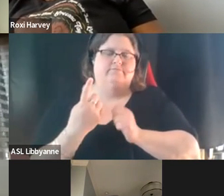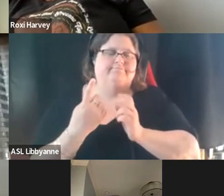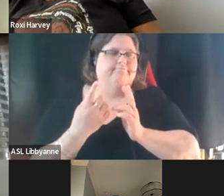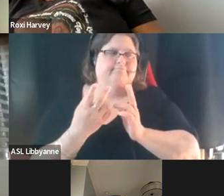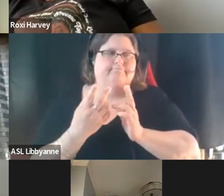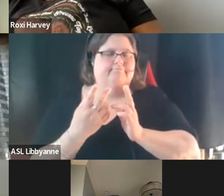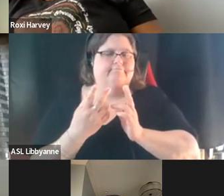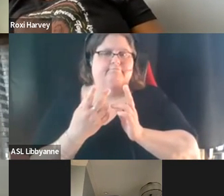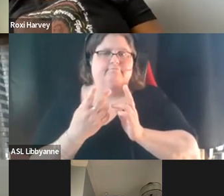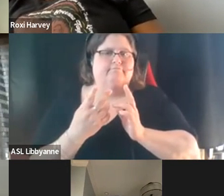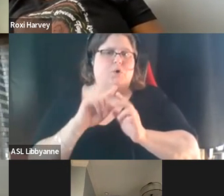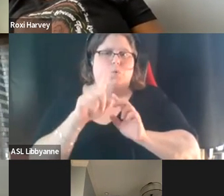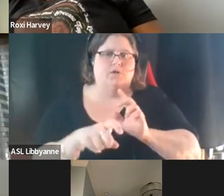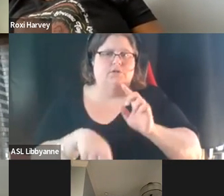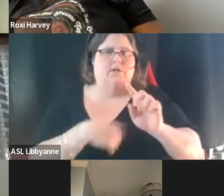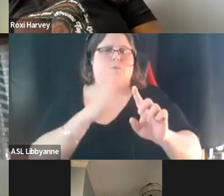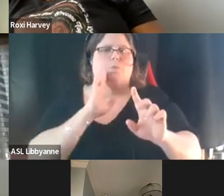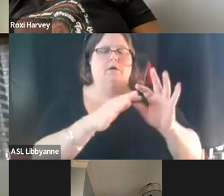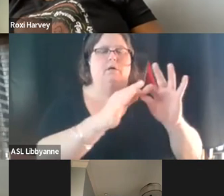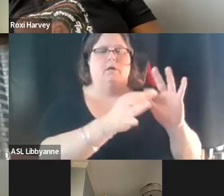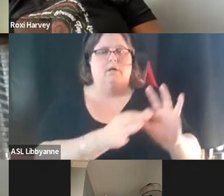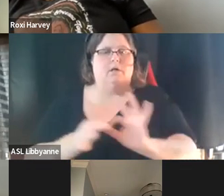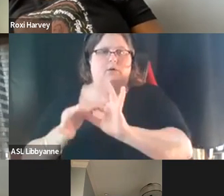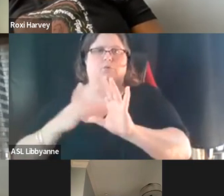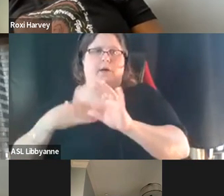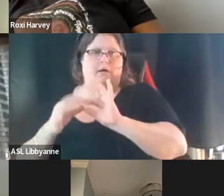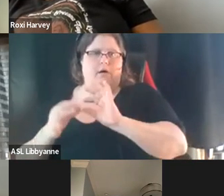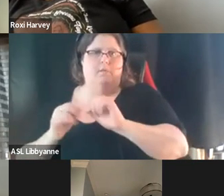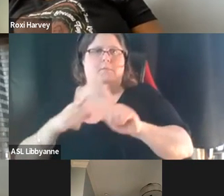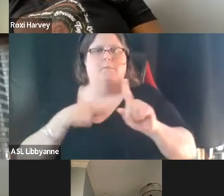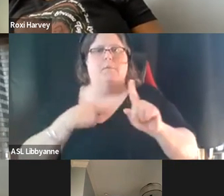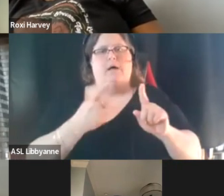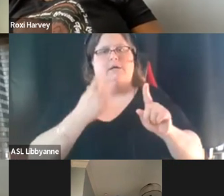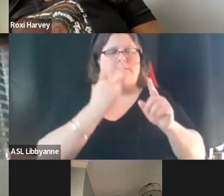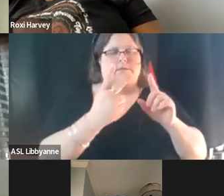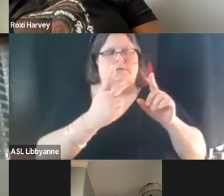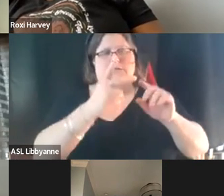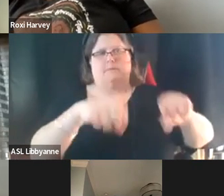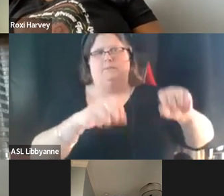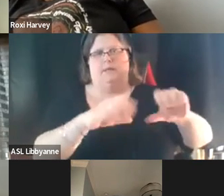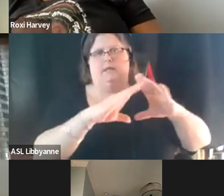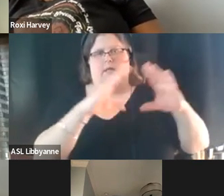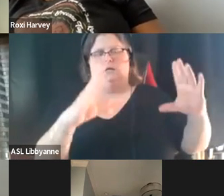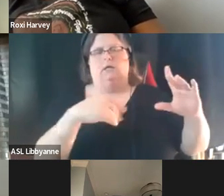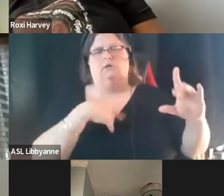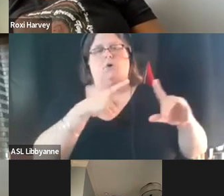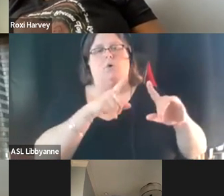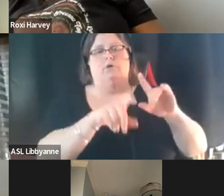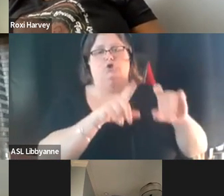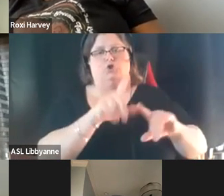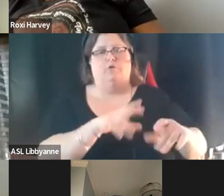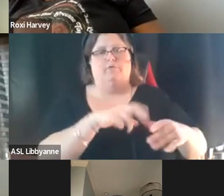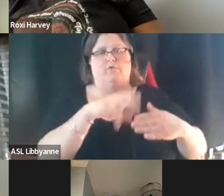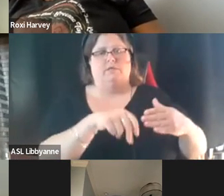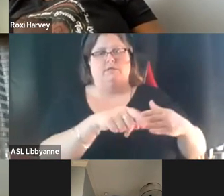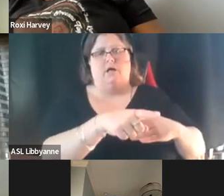to my comment, and that's on transparency. Asking if the survey, I'm surprised that the survey results on